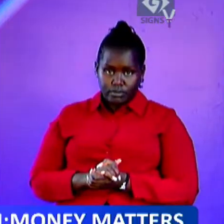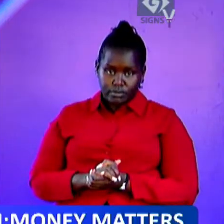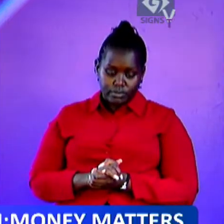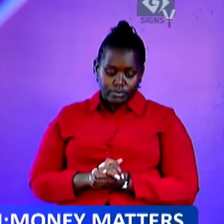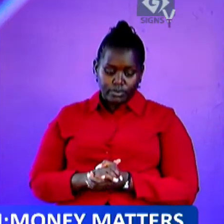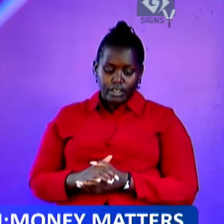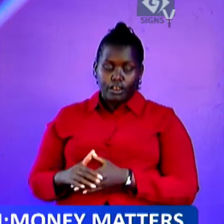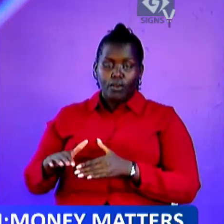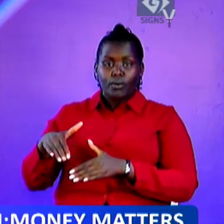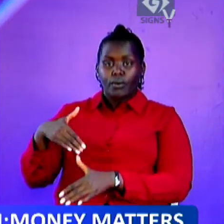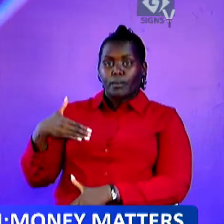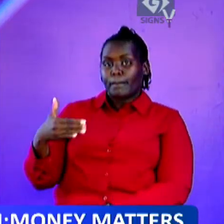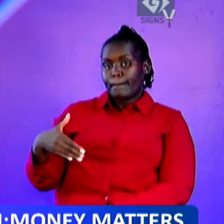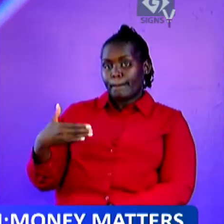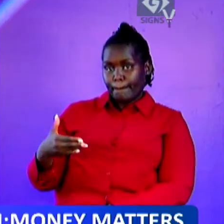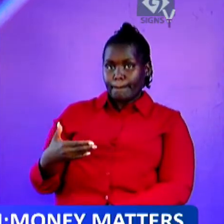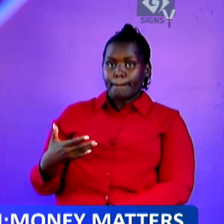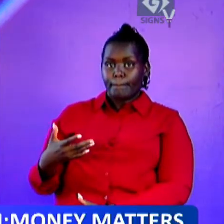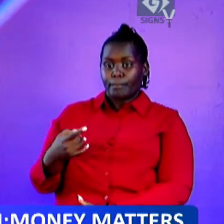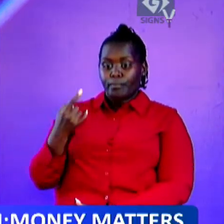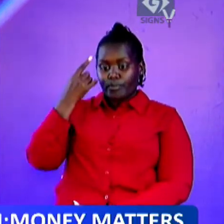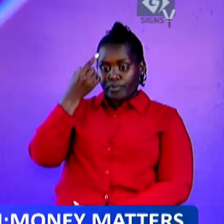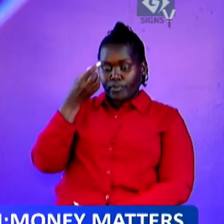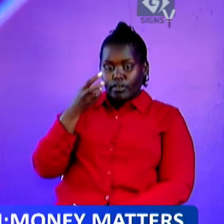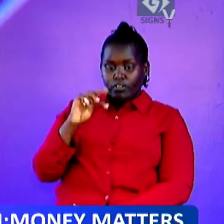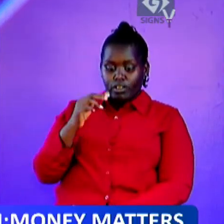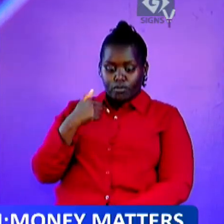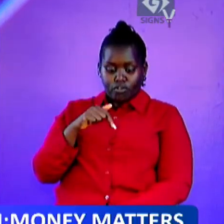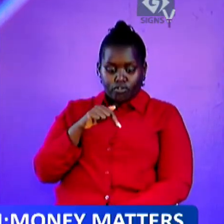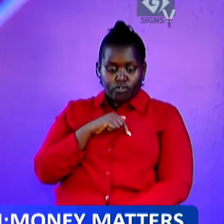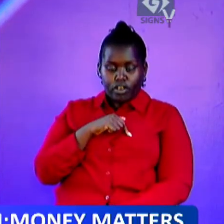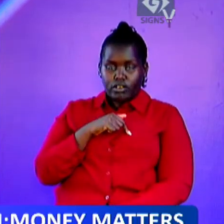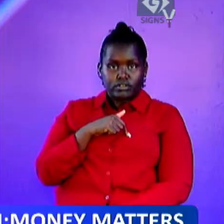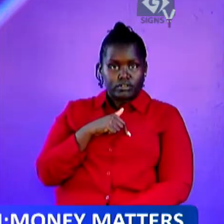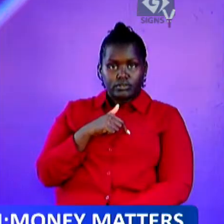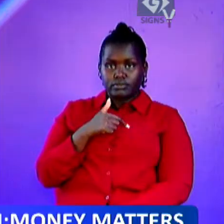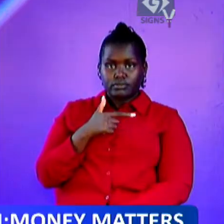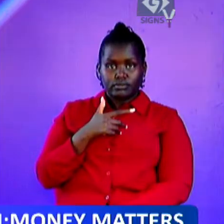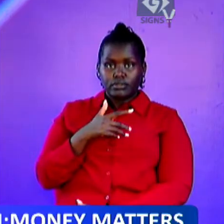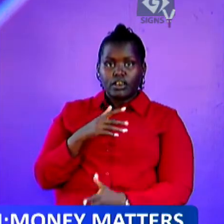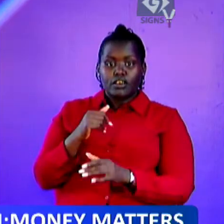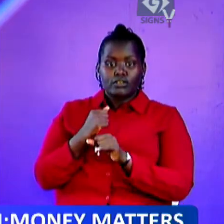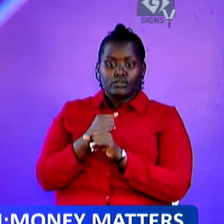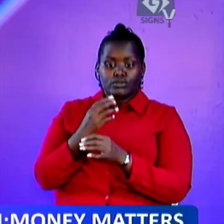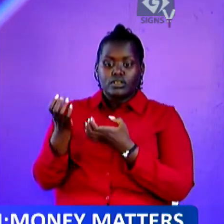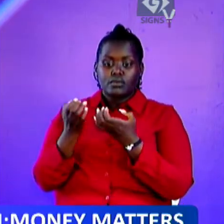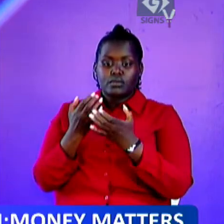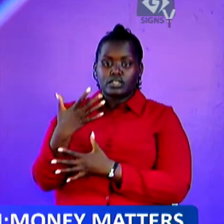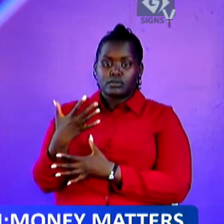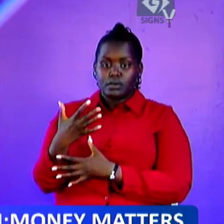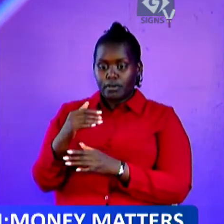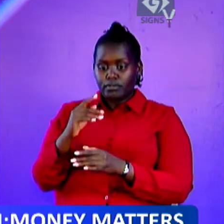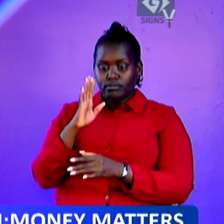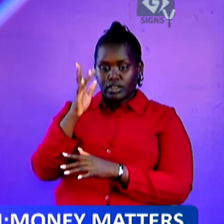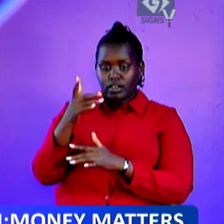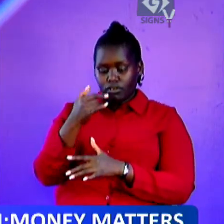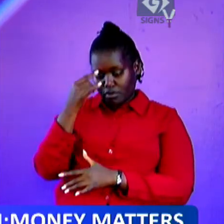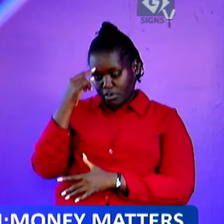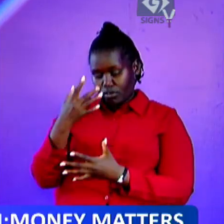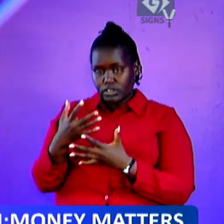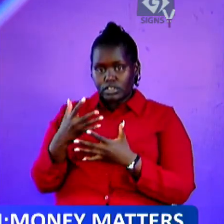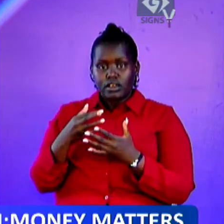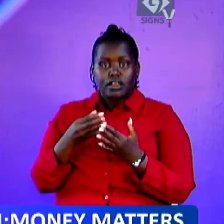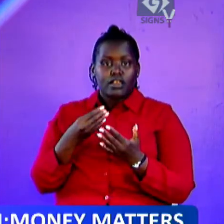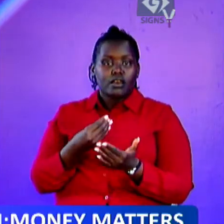it's usually rare for them or for us to go and buy commercial paper directly. One, because of probably the amounts of money that